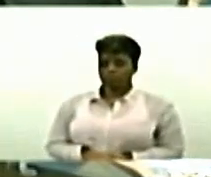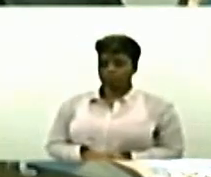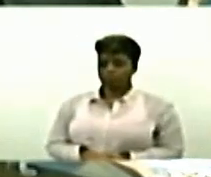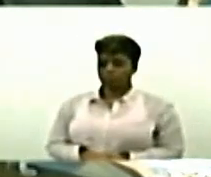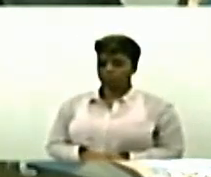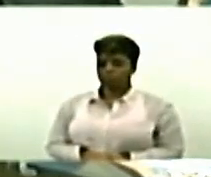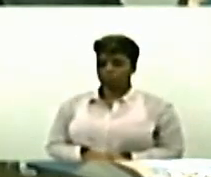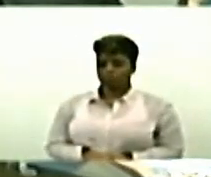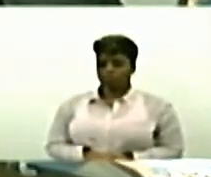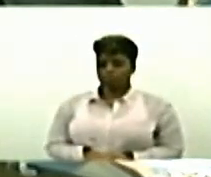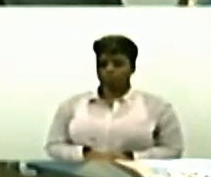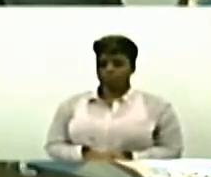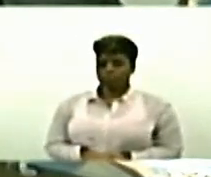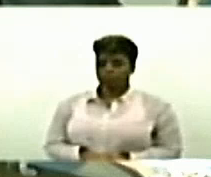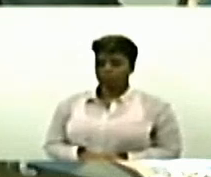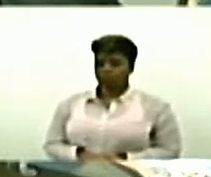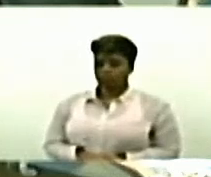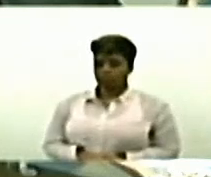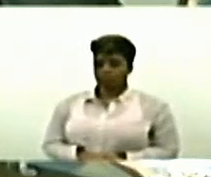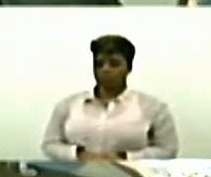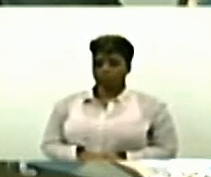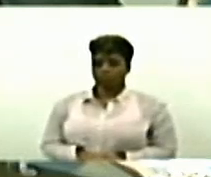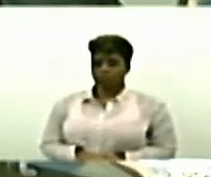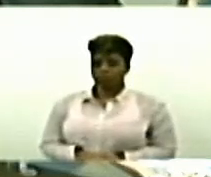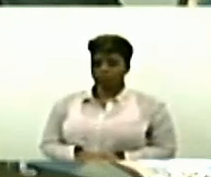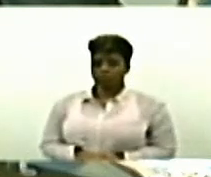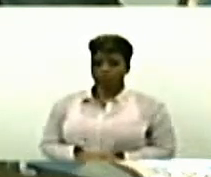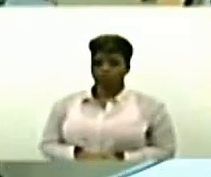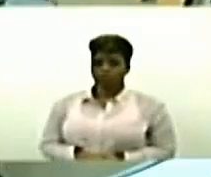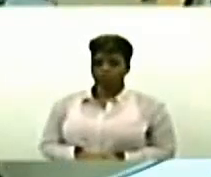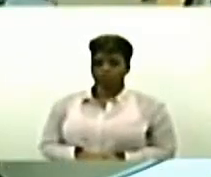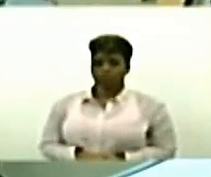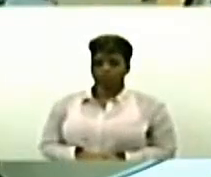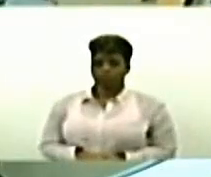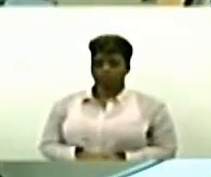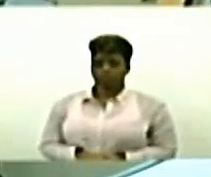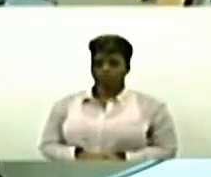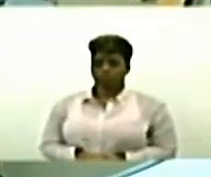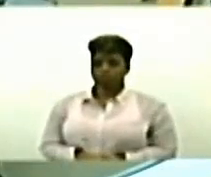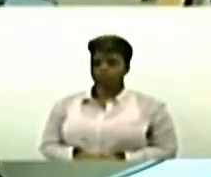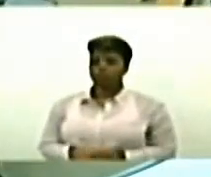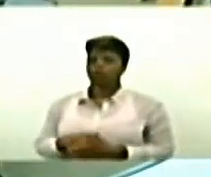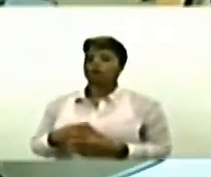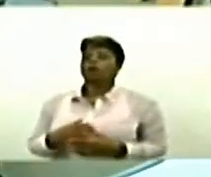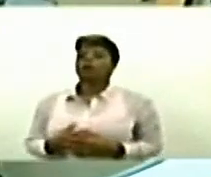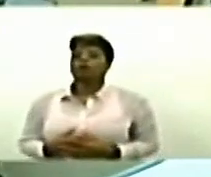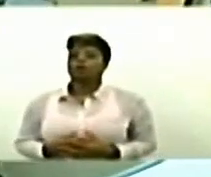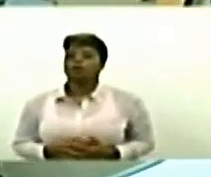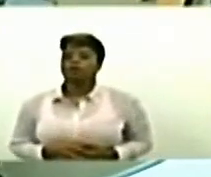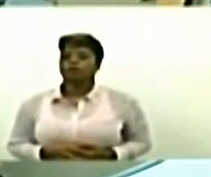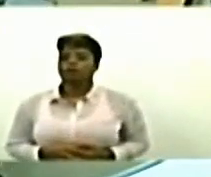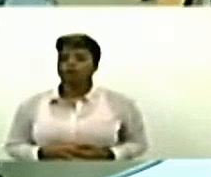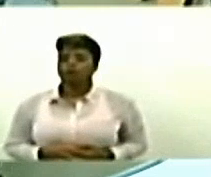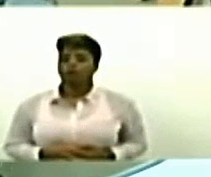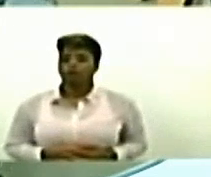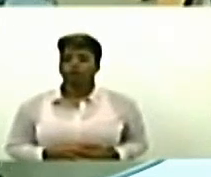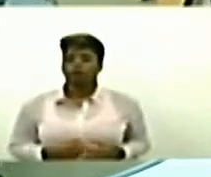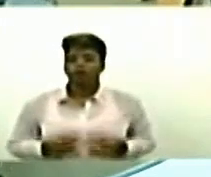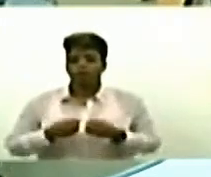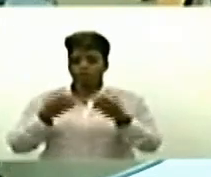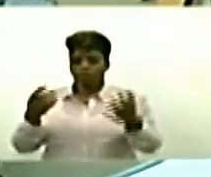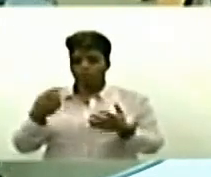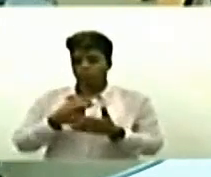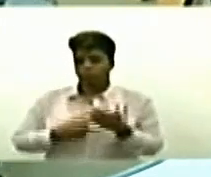members? Yes. Yes, Mr. Chairman. Senator Williams? Yes, Mr. Chairman. Much of what I wanted to